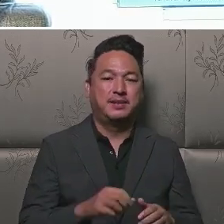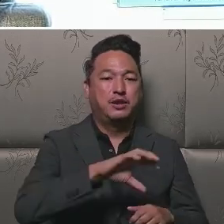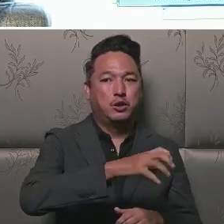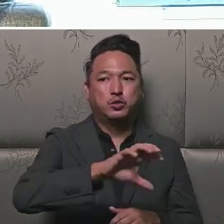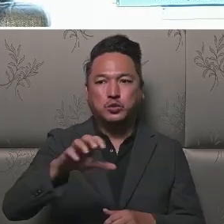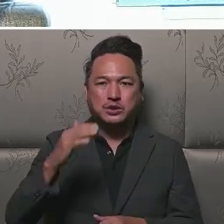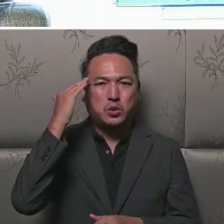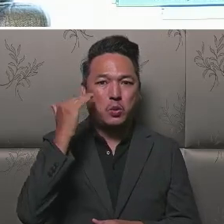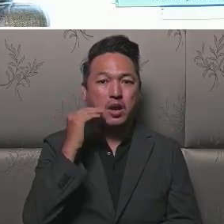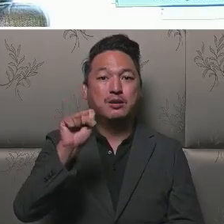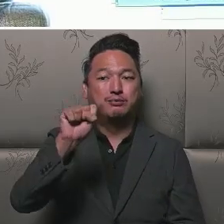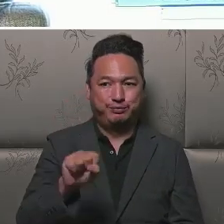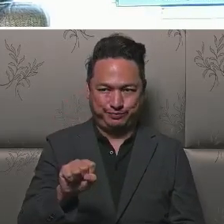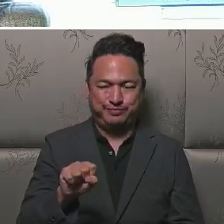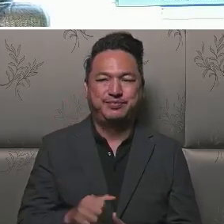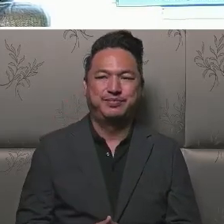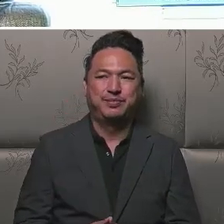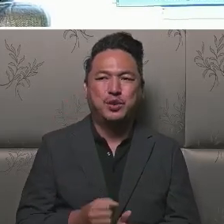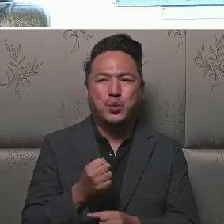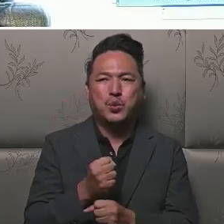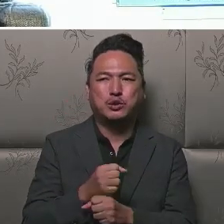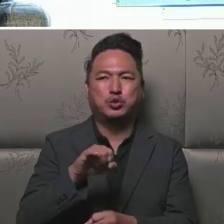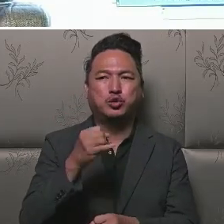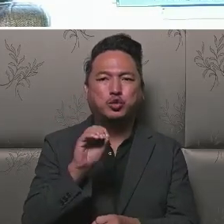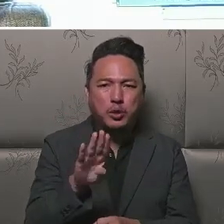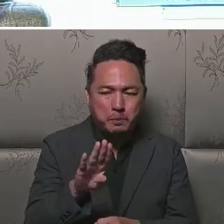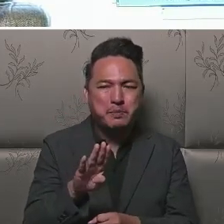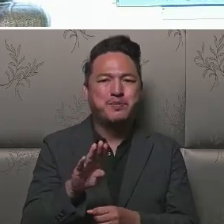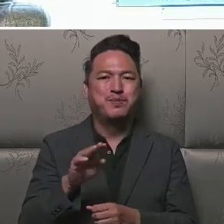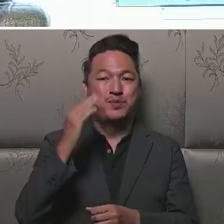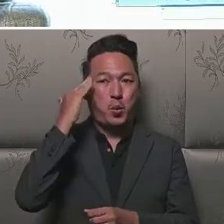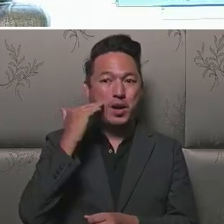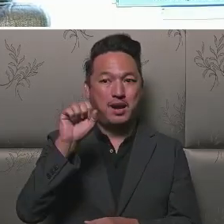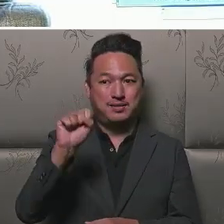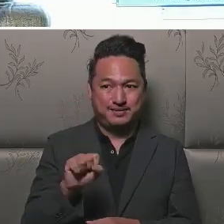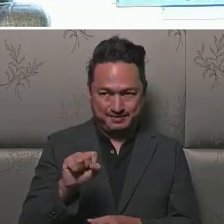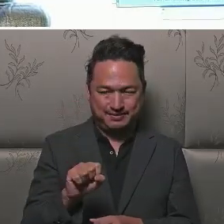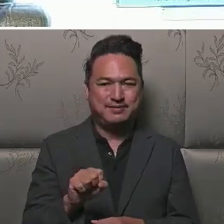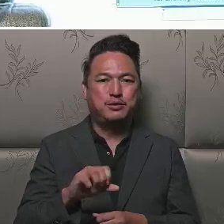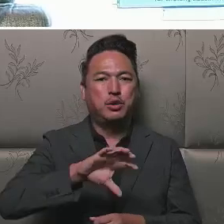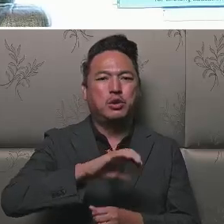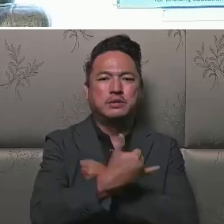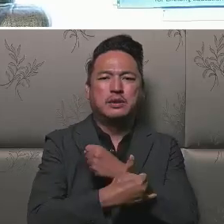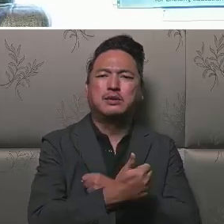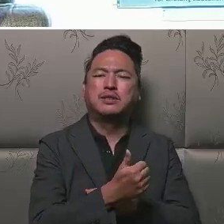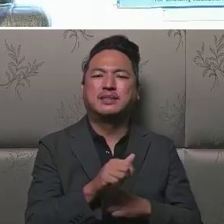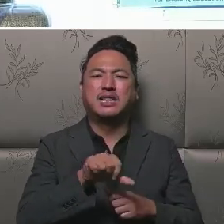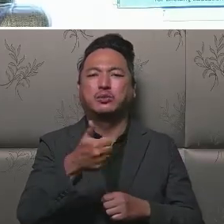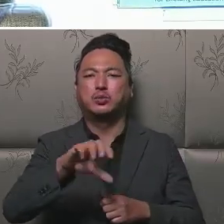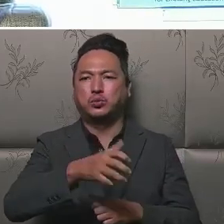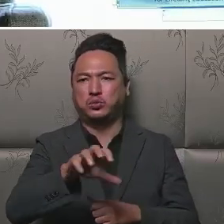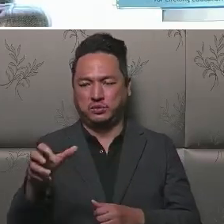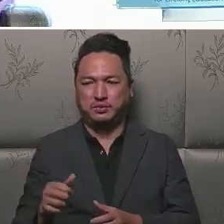internationally. Min, you're welcome to do your presentation. Thank you.